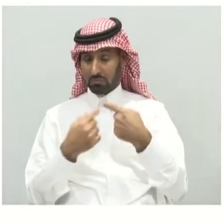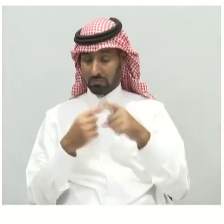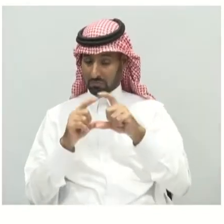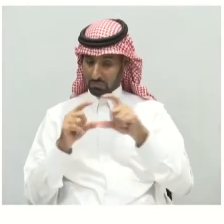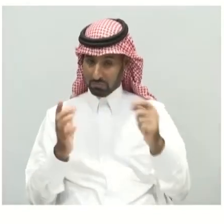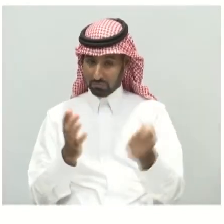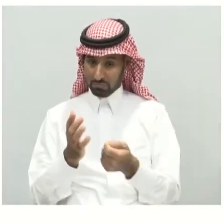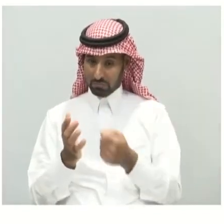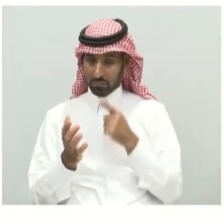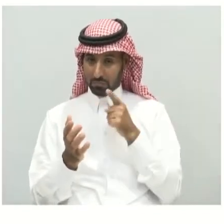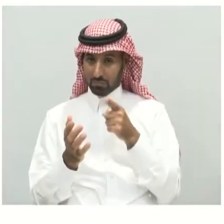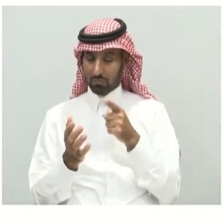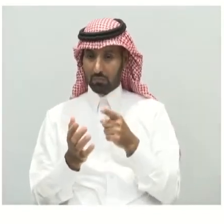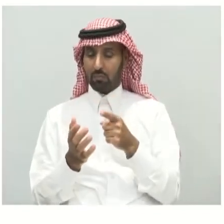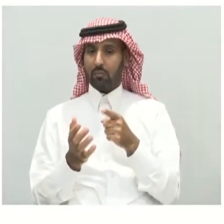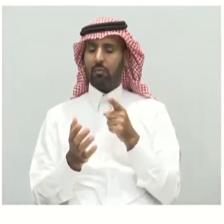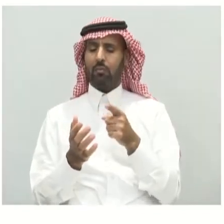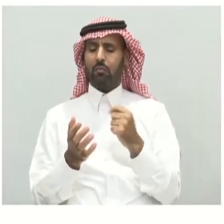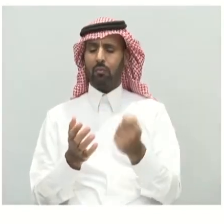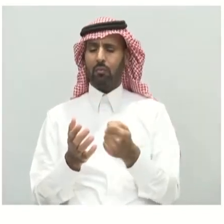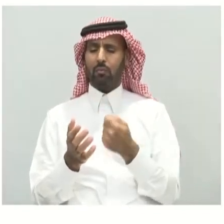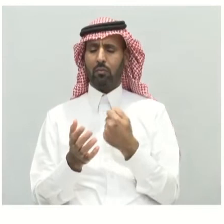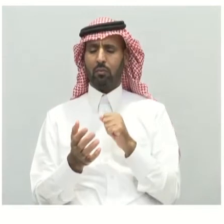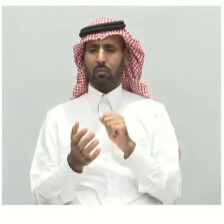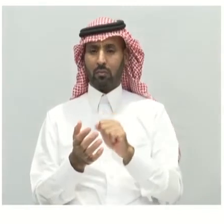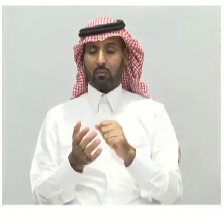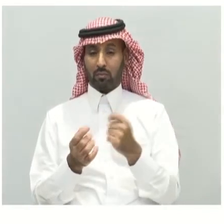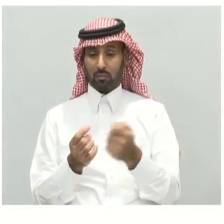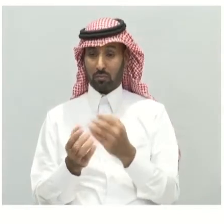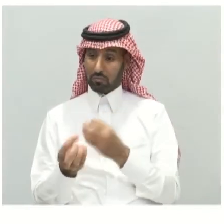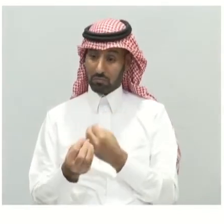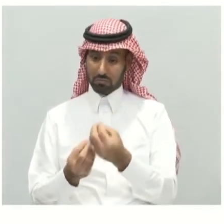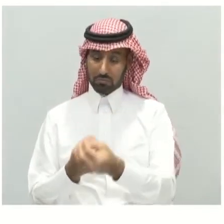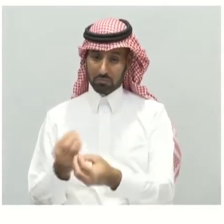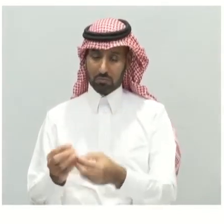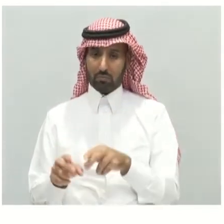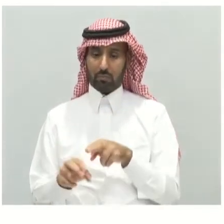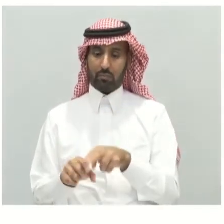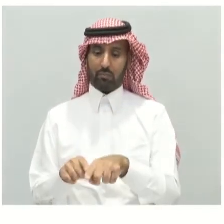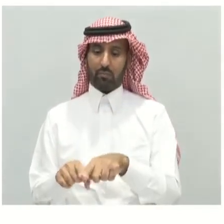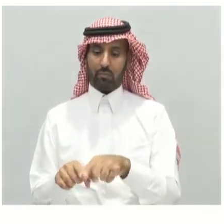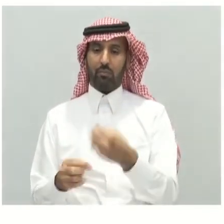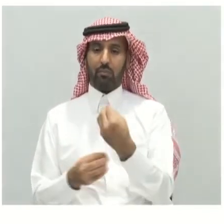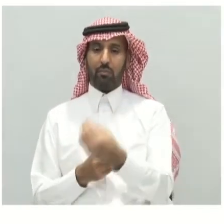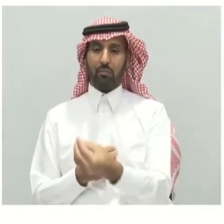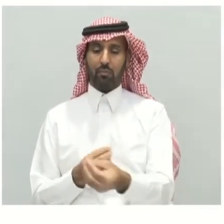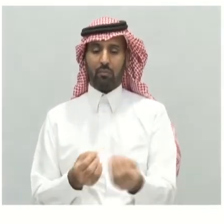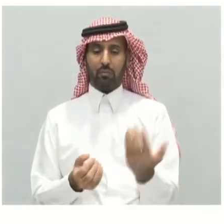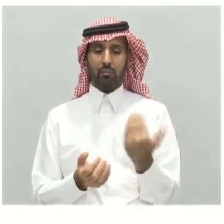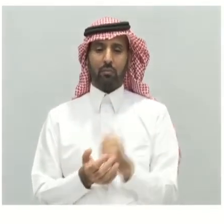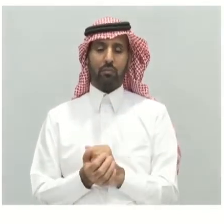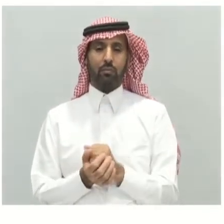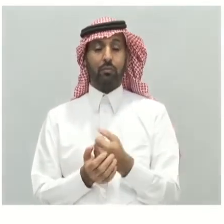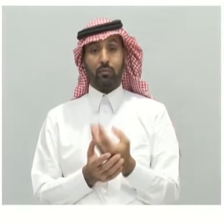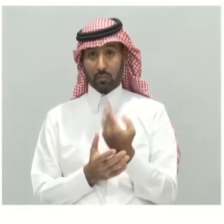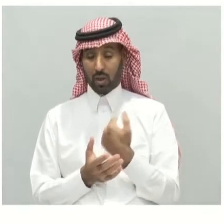own. Share your sentences with a partner. Okay, so you have to write statements using these. Be born.